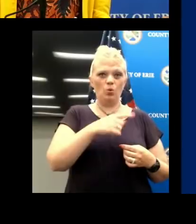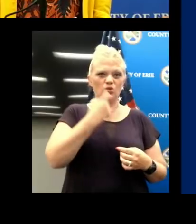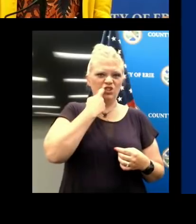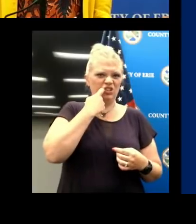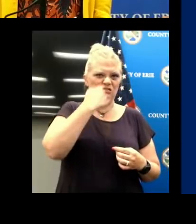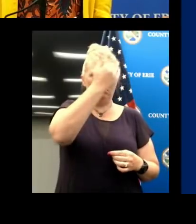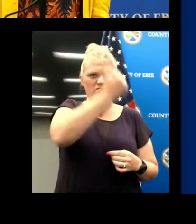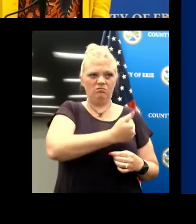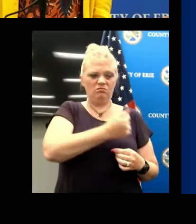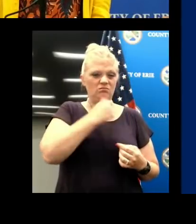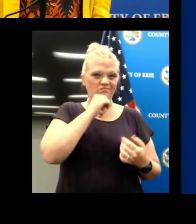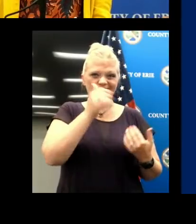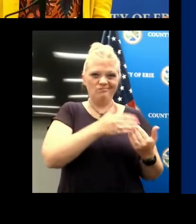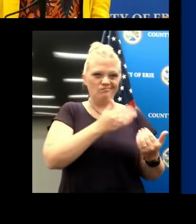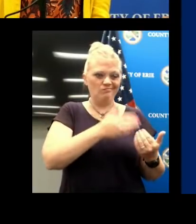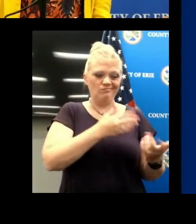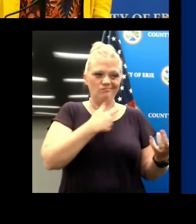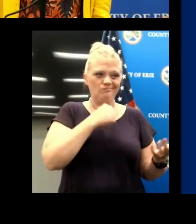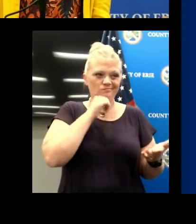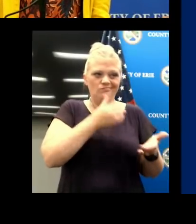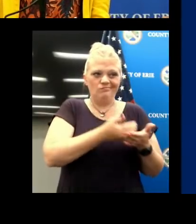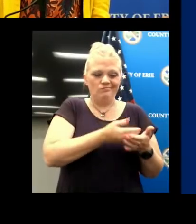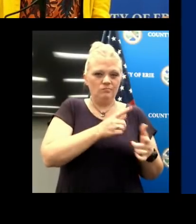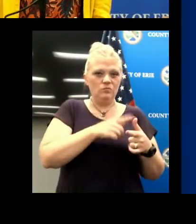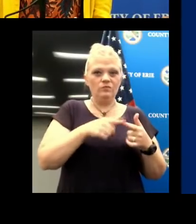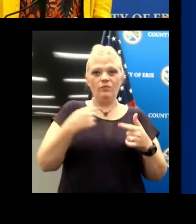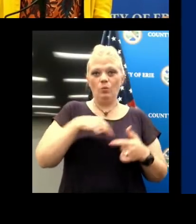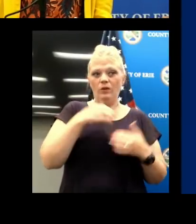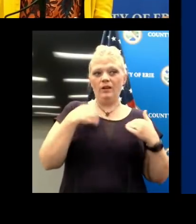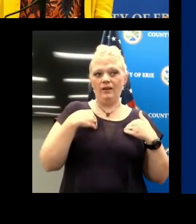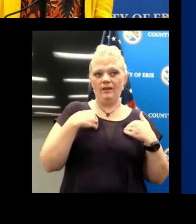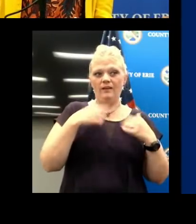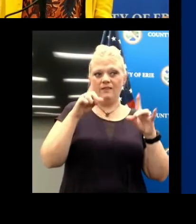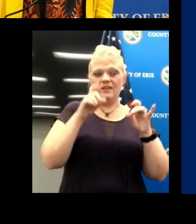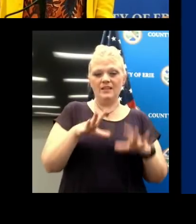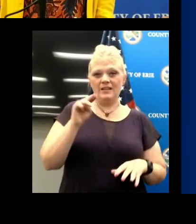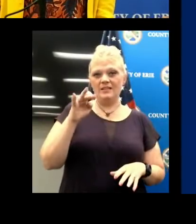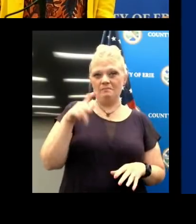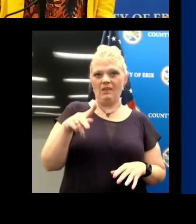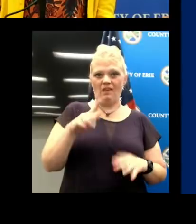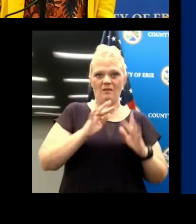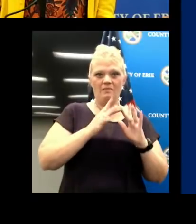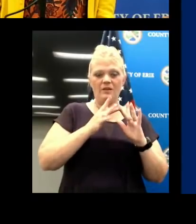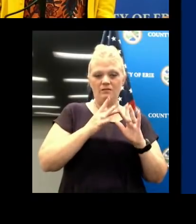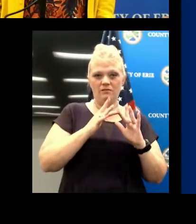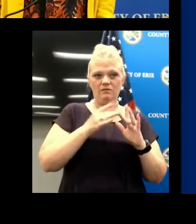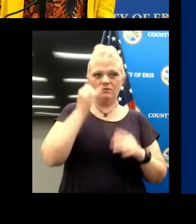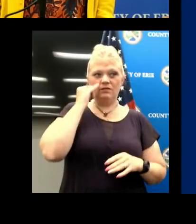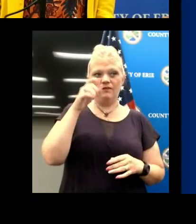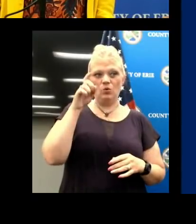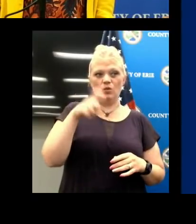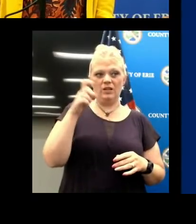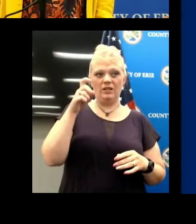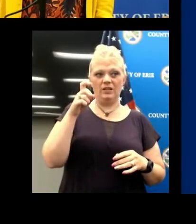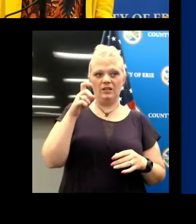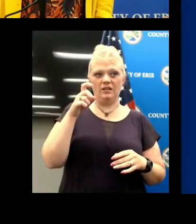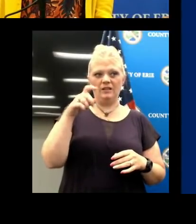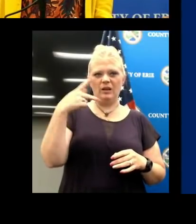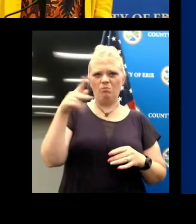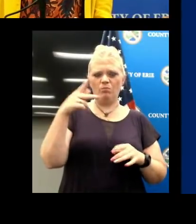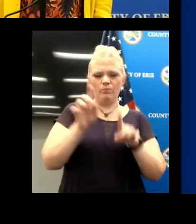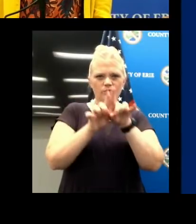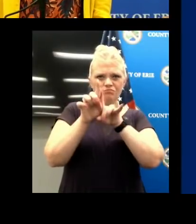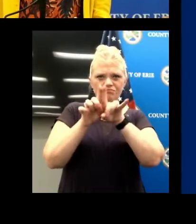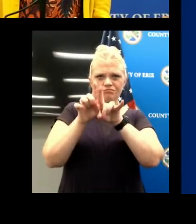you, we do have our Erie County Interactive COVID-19 Test Site Map. So if you click on one of the dots or the